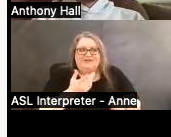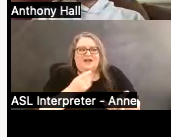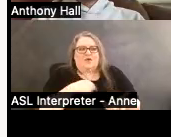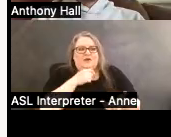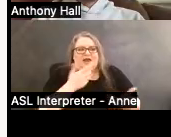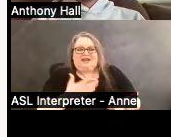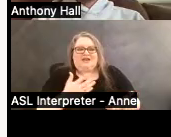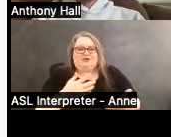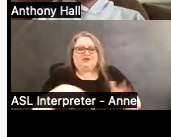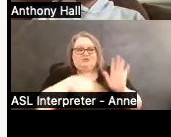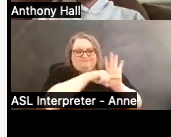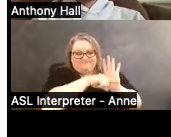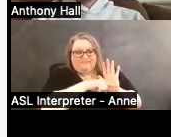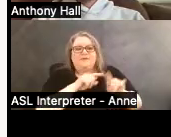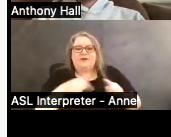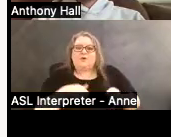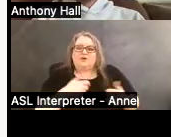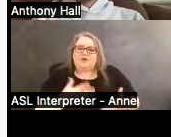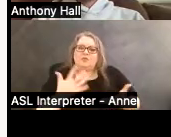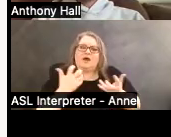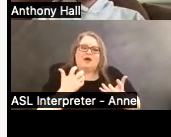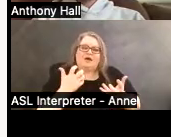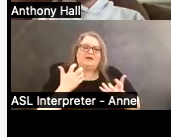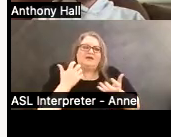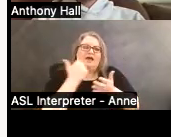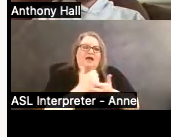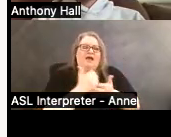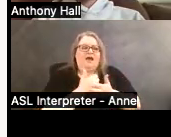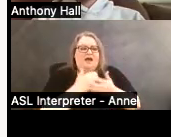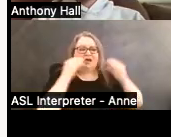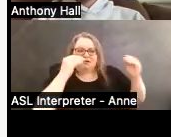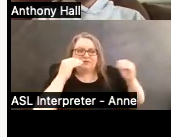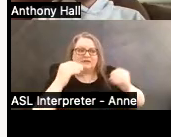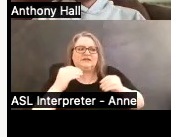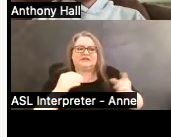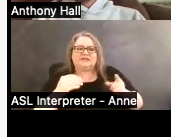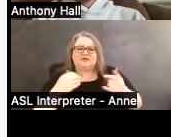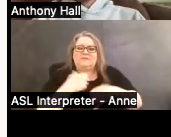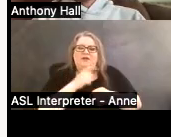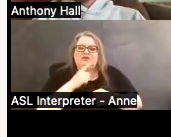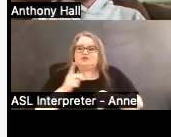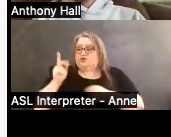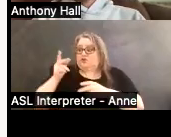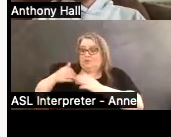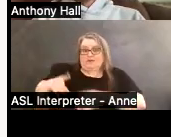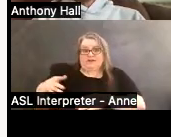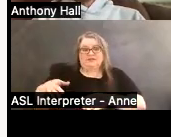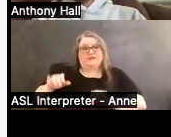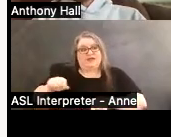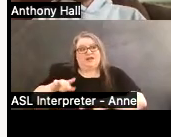but we're also here to help train you. We want to make sure that this is a relationship that our participant can be fulfilled in, but